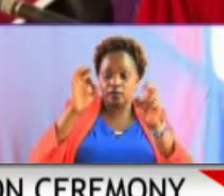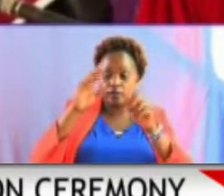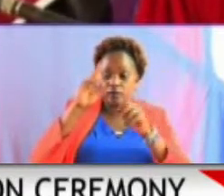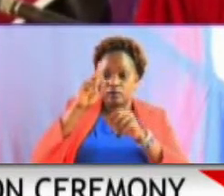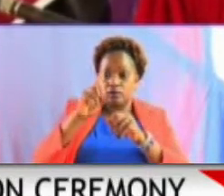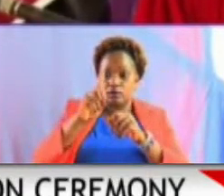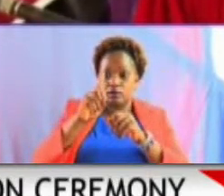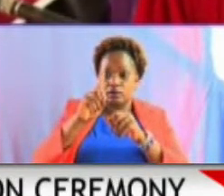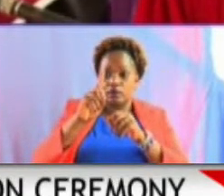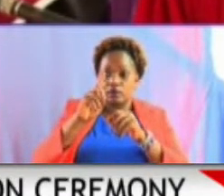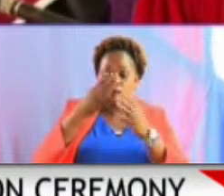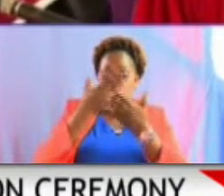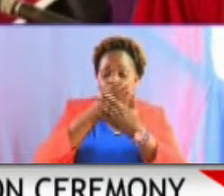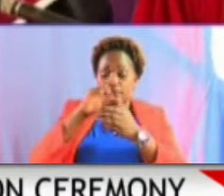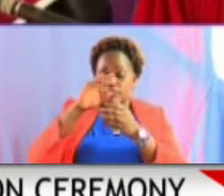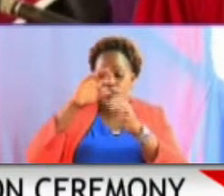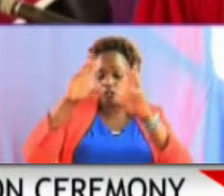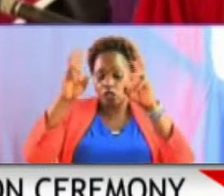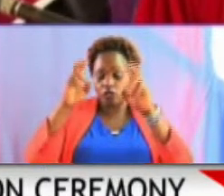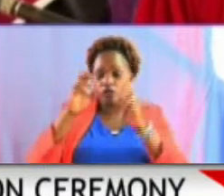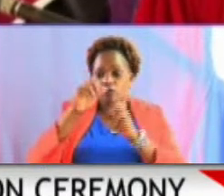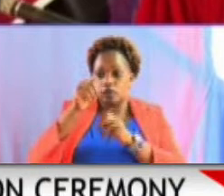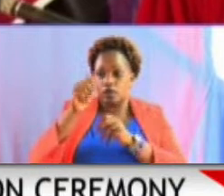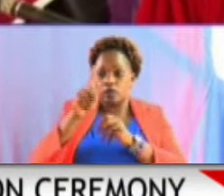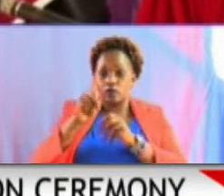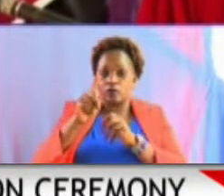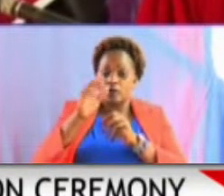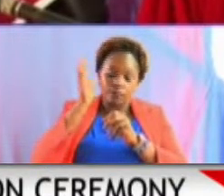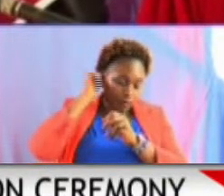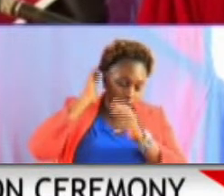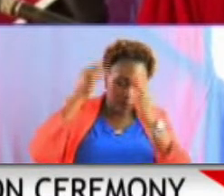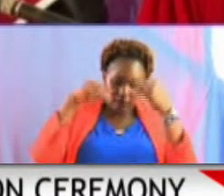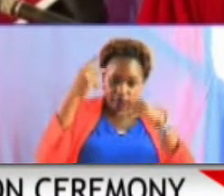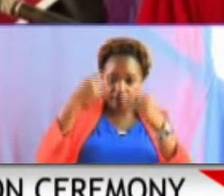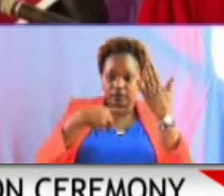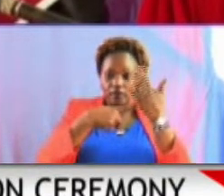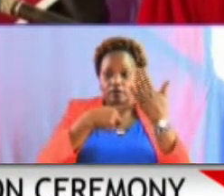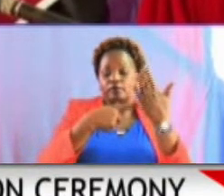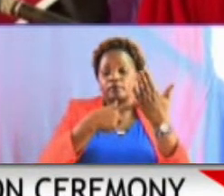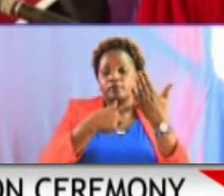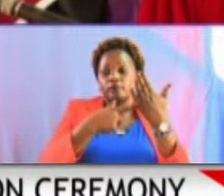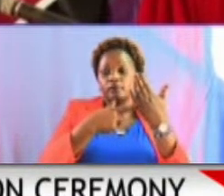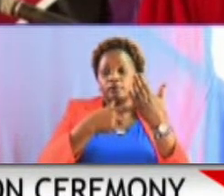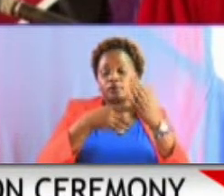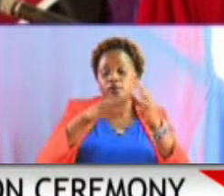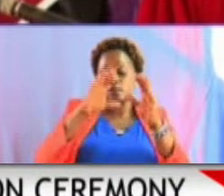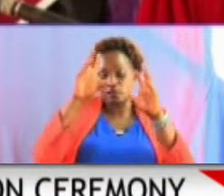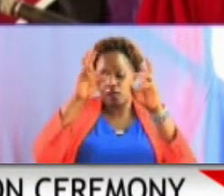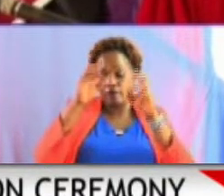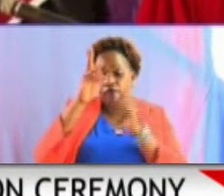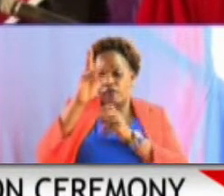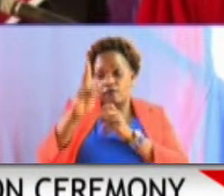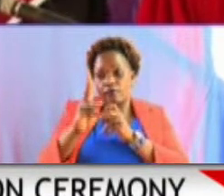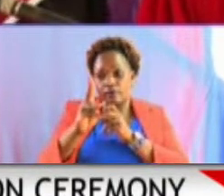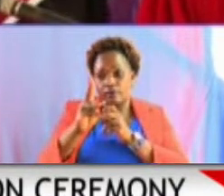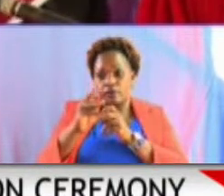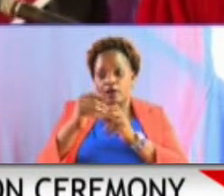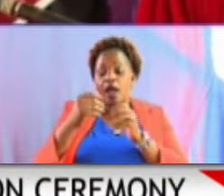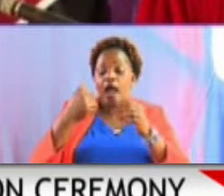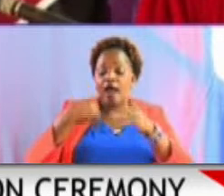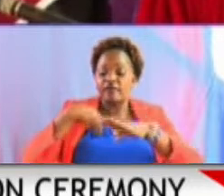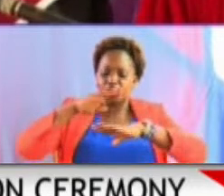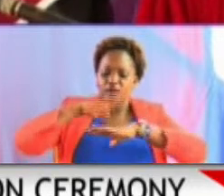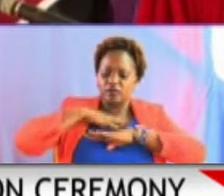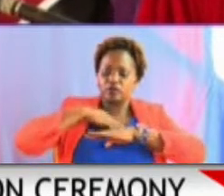38(1) subsection 3A and the Murang'A University of Technology Statutes 4, having satisfied